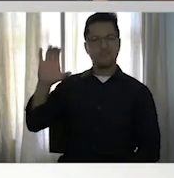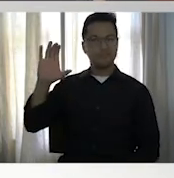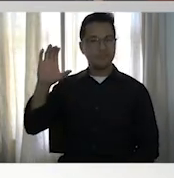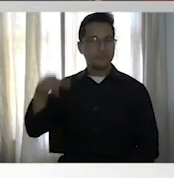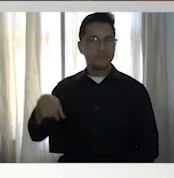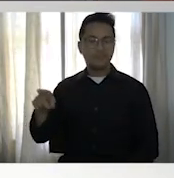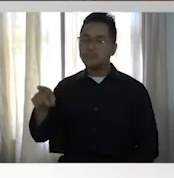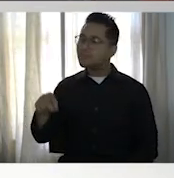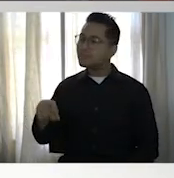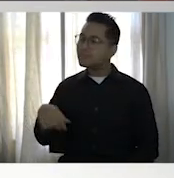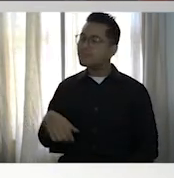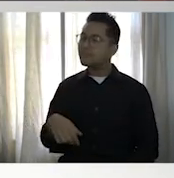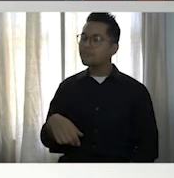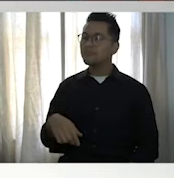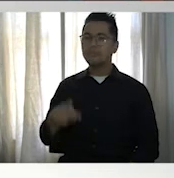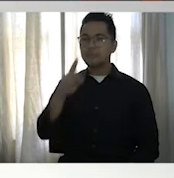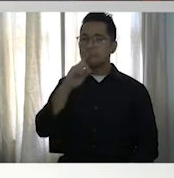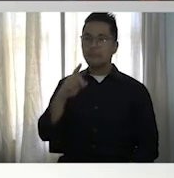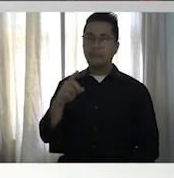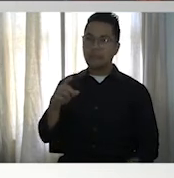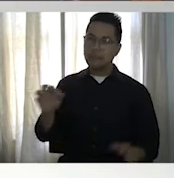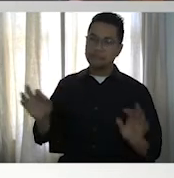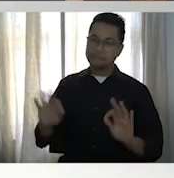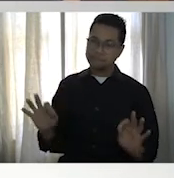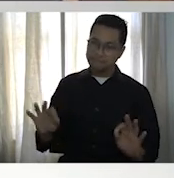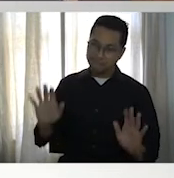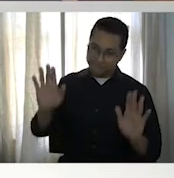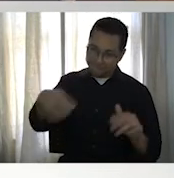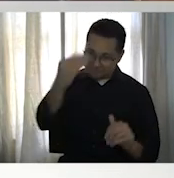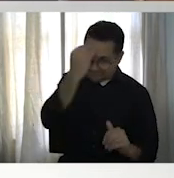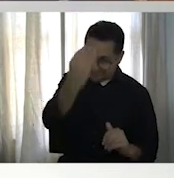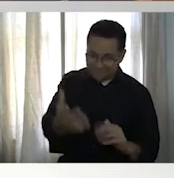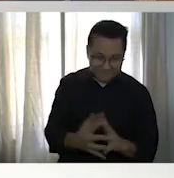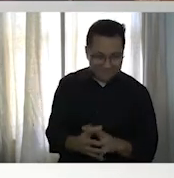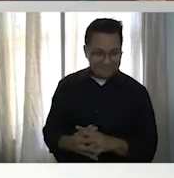like to play. It's very painless. I like to go through this.